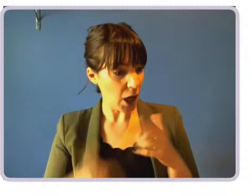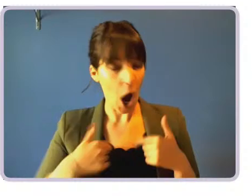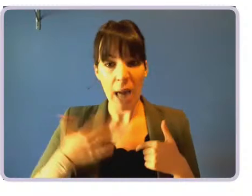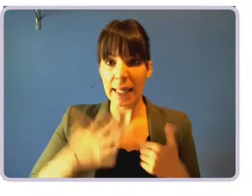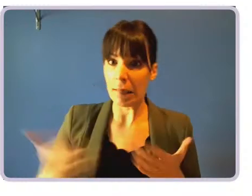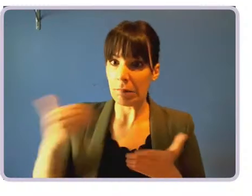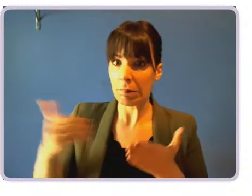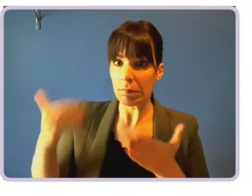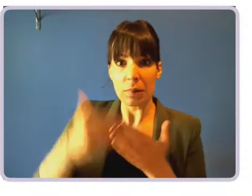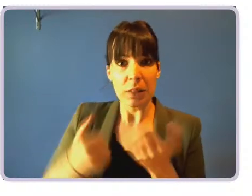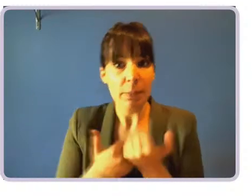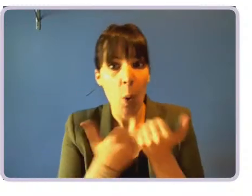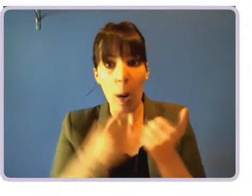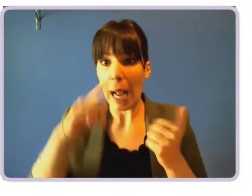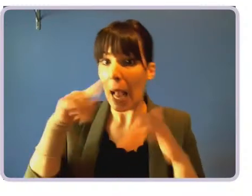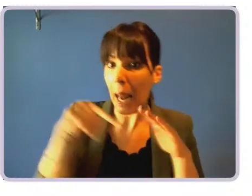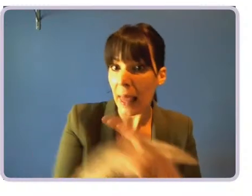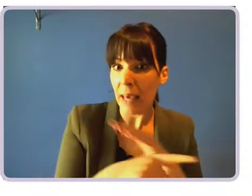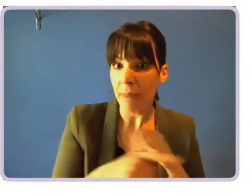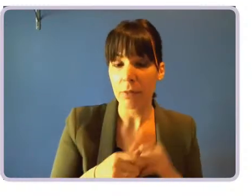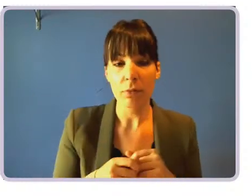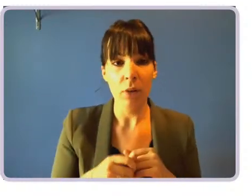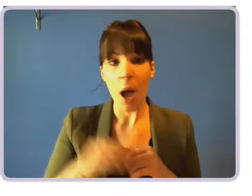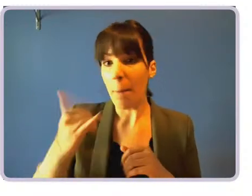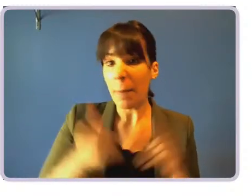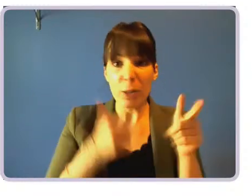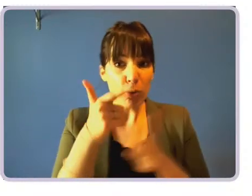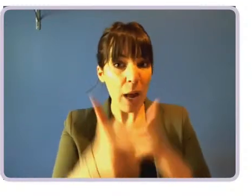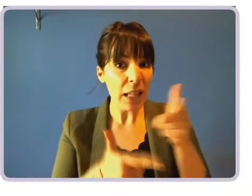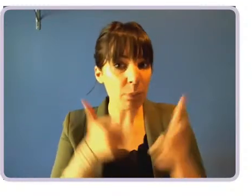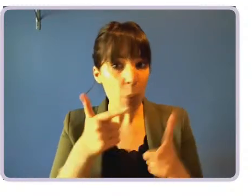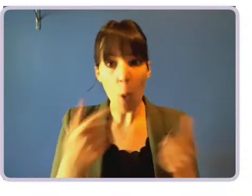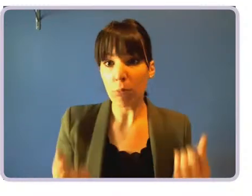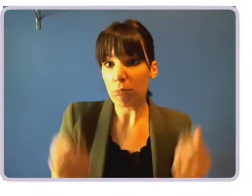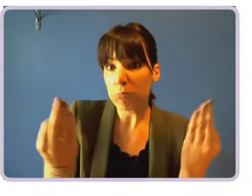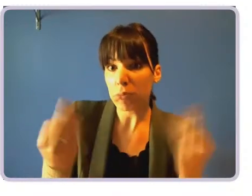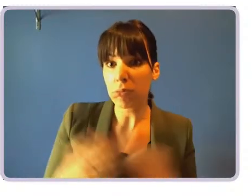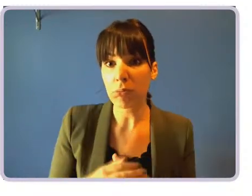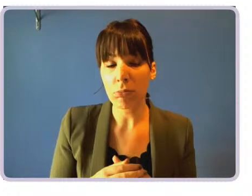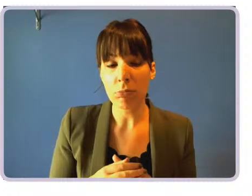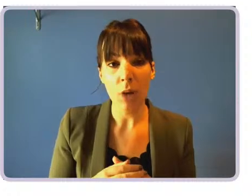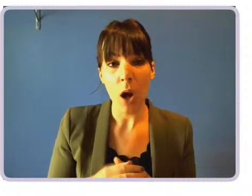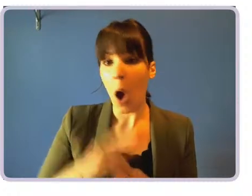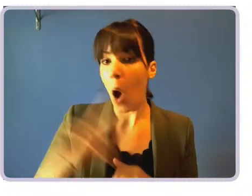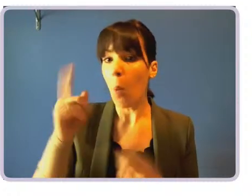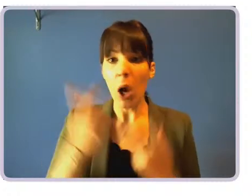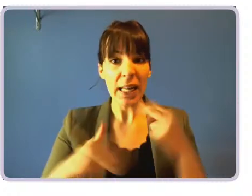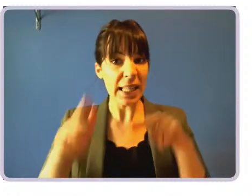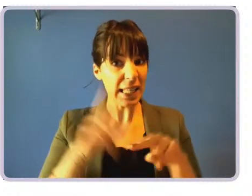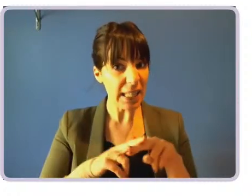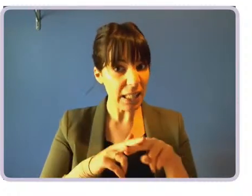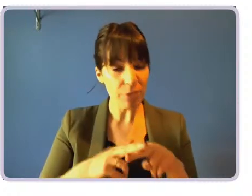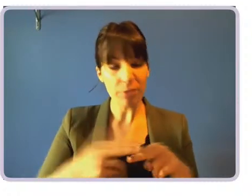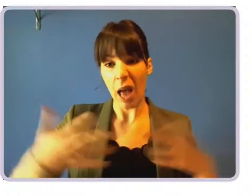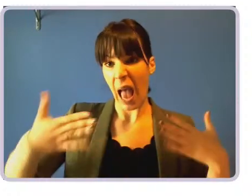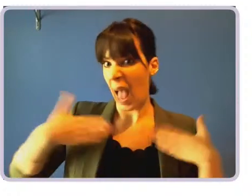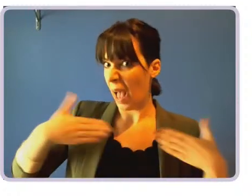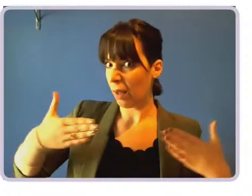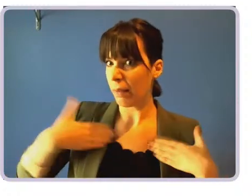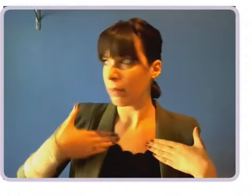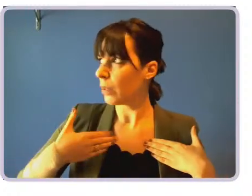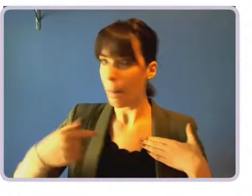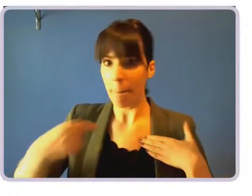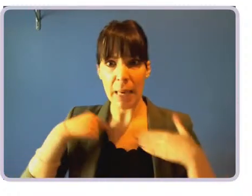access transport to leave? What if leaving your house on an extremely hot day could cause more of a risk to your health due to the